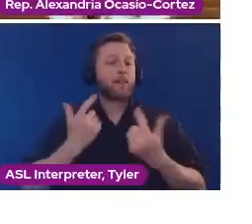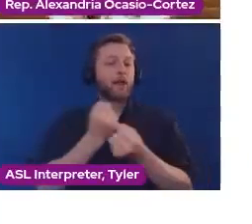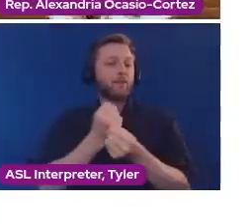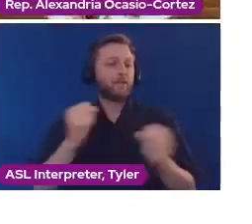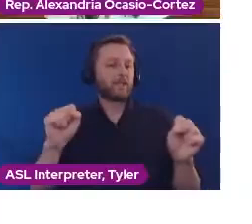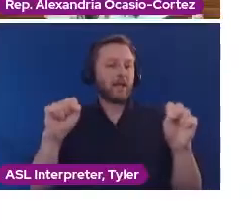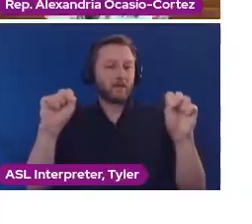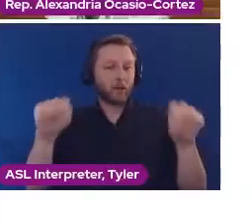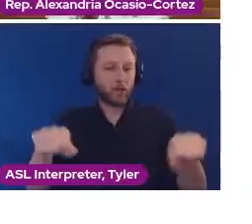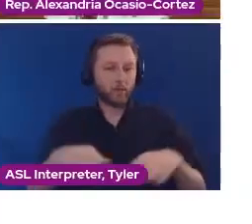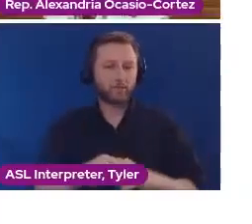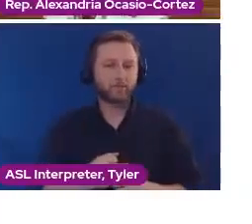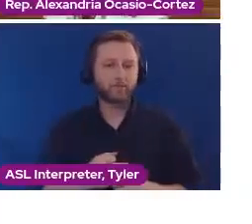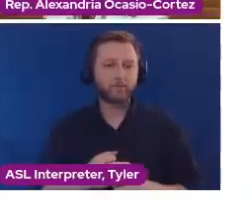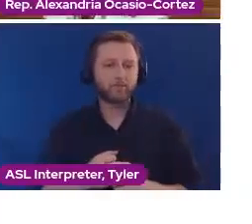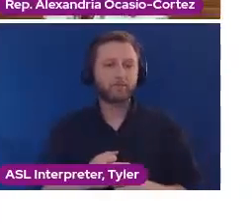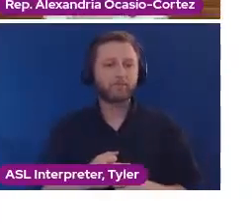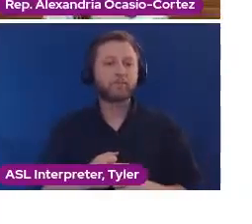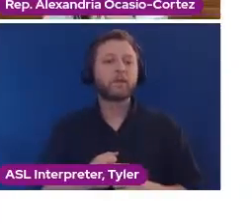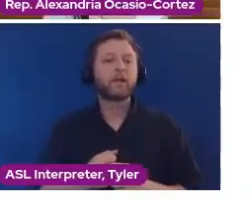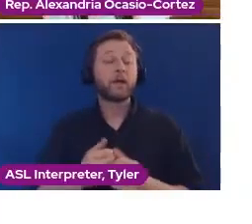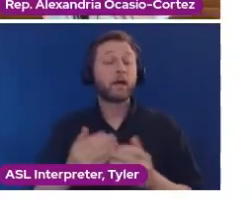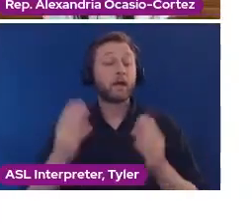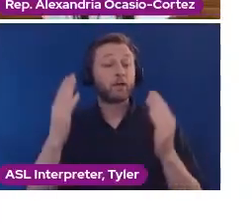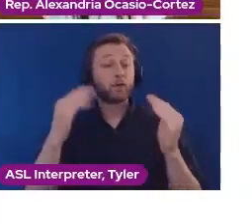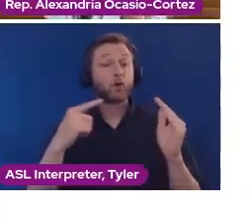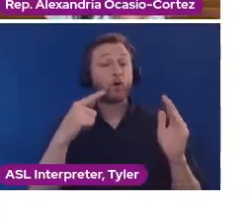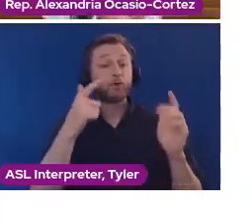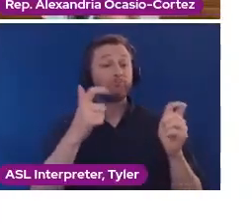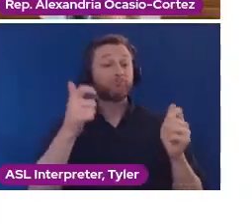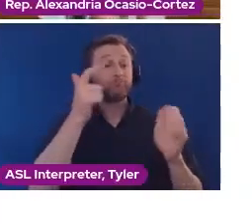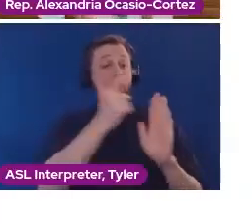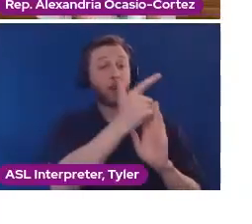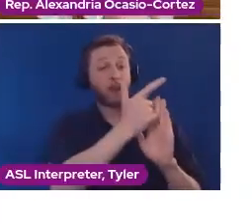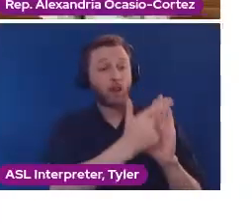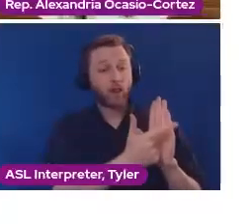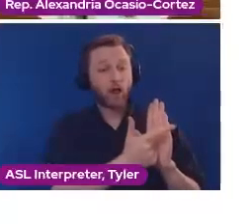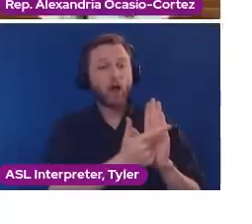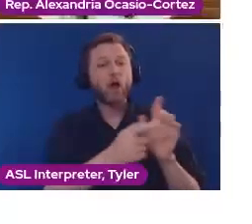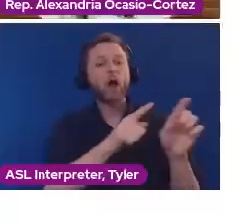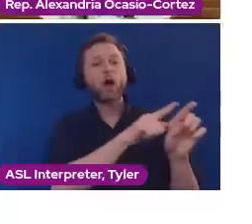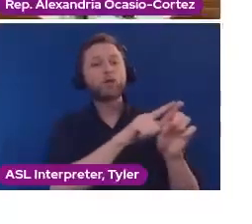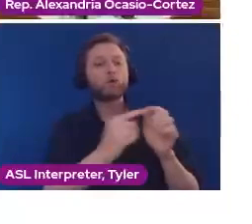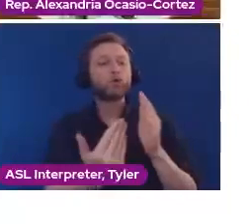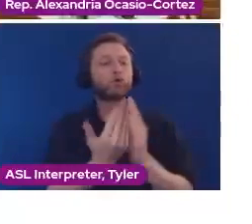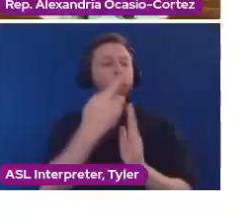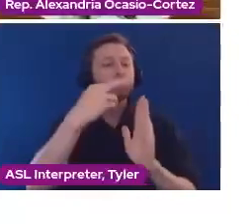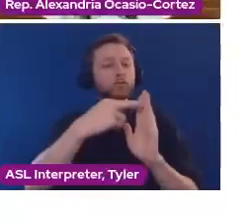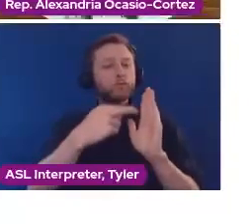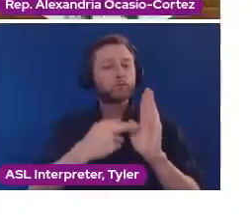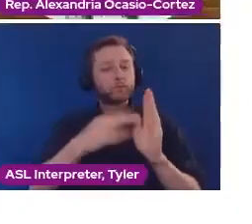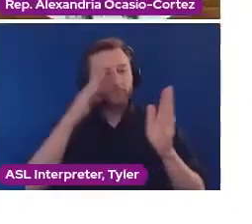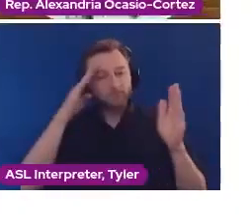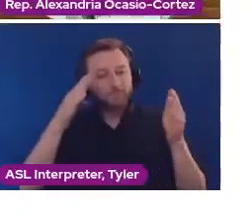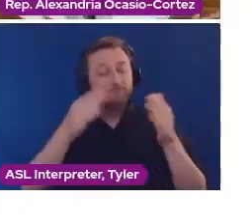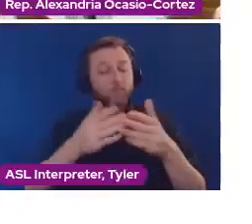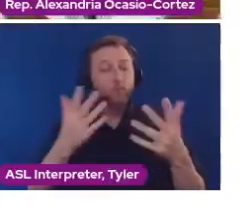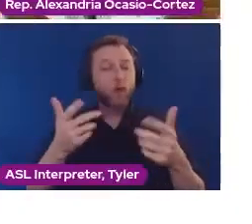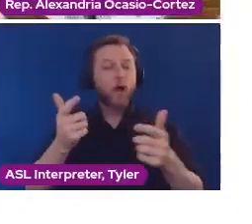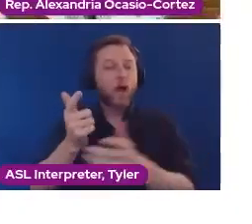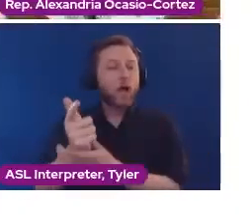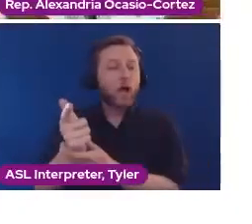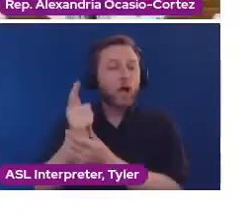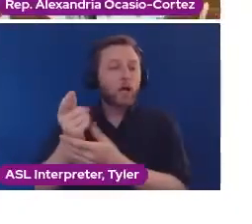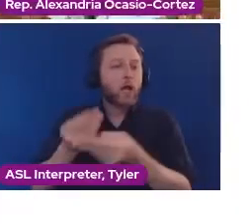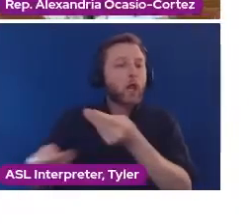The Safer Communities Act does crack down on gun trafficking. And for those of us here in the Bronx and in Queens, and